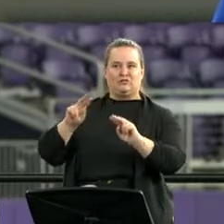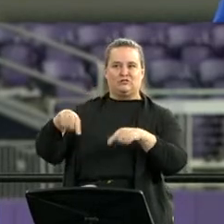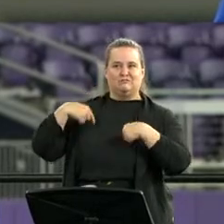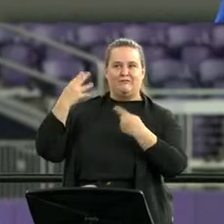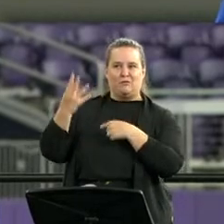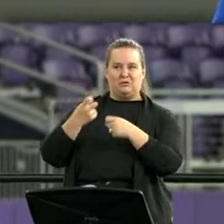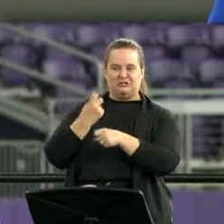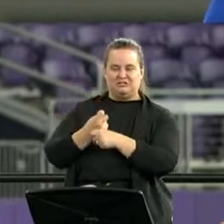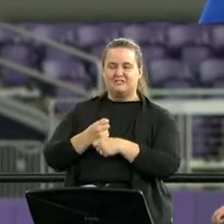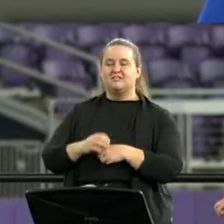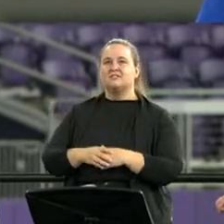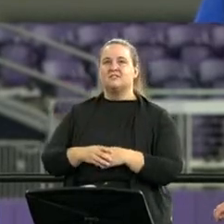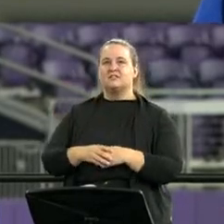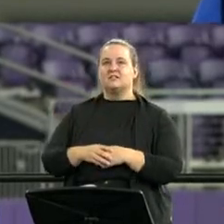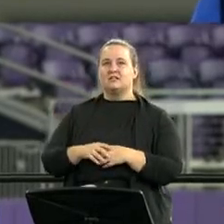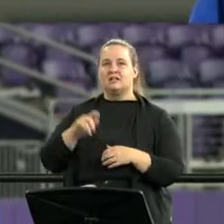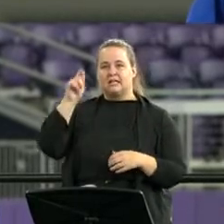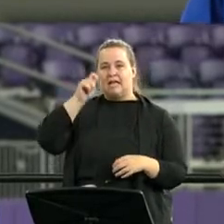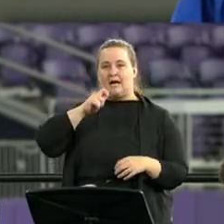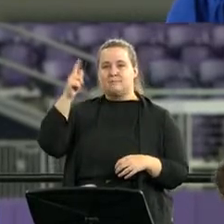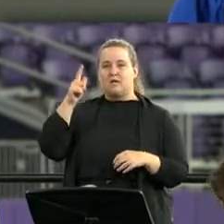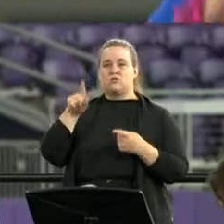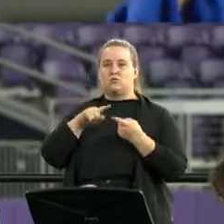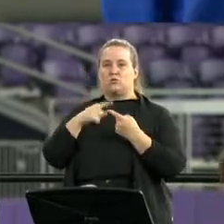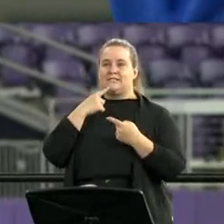past 4 years. Cap toss on class